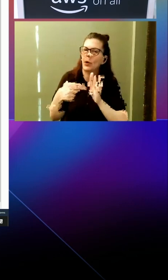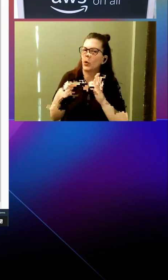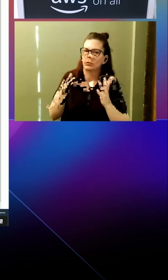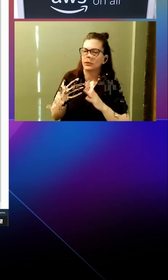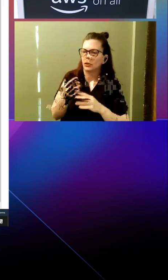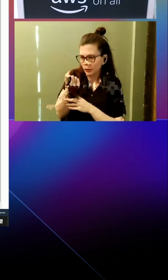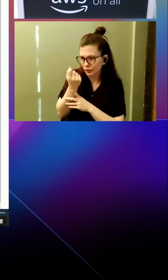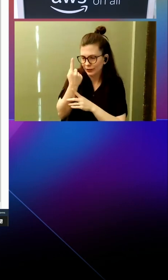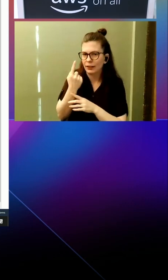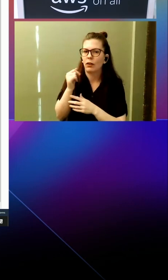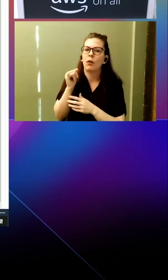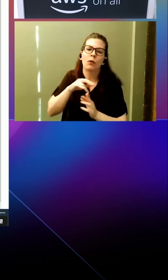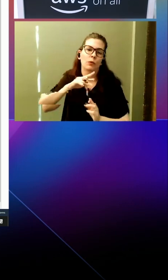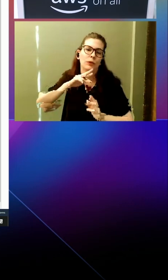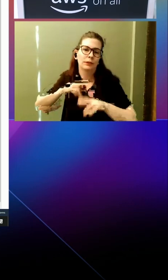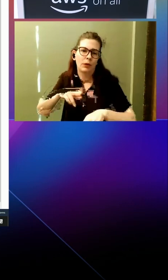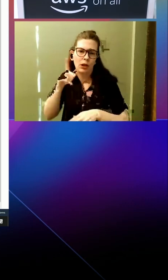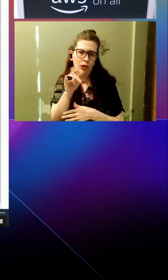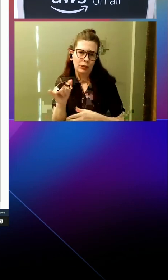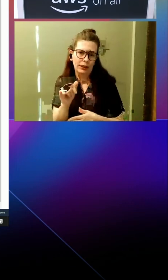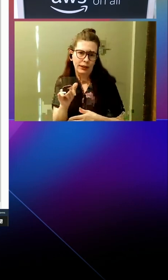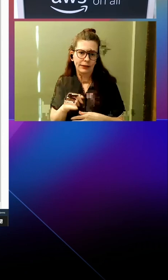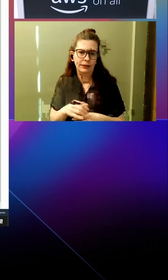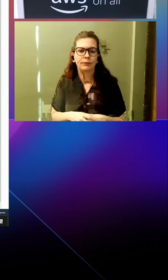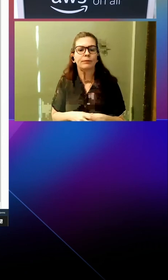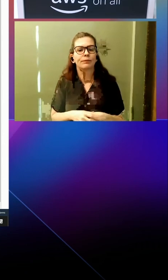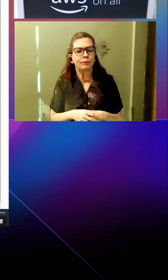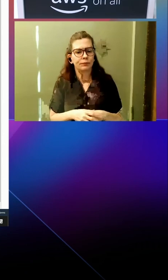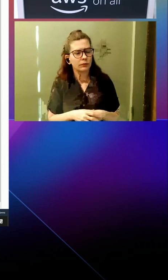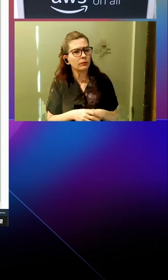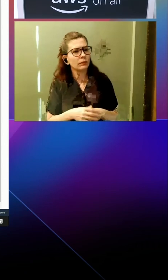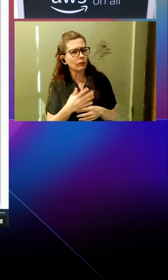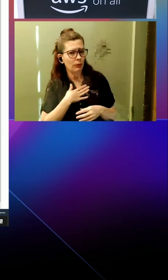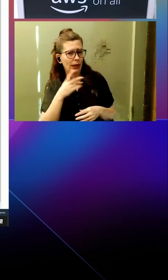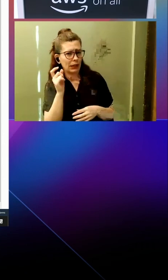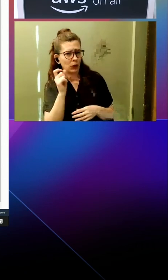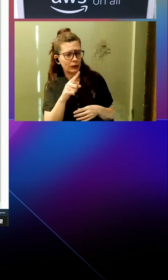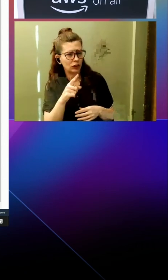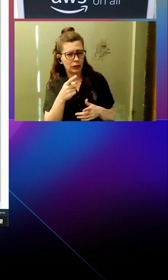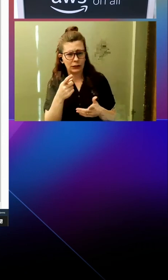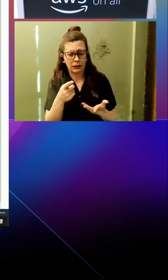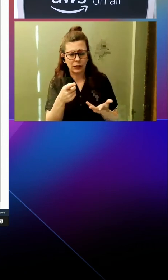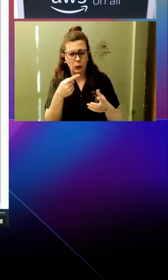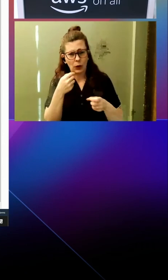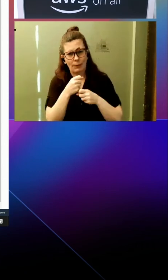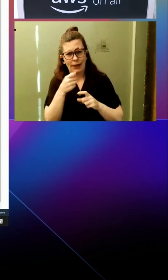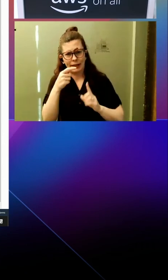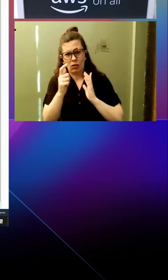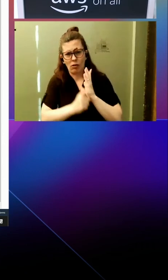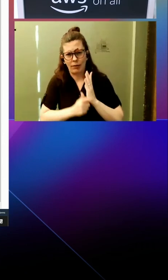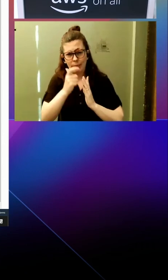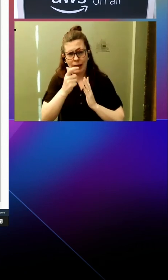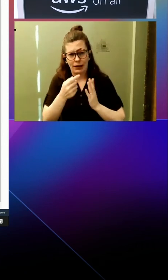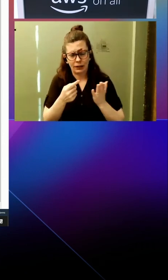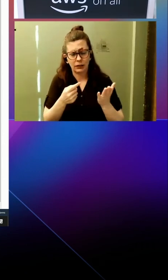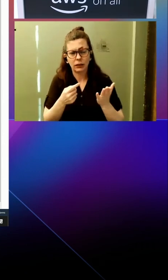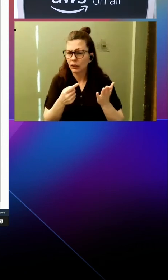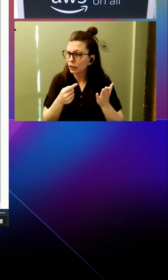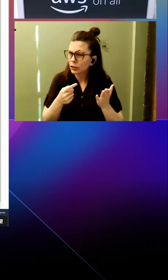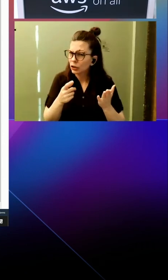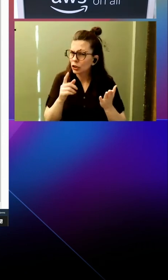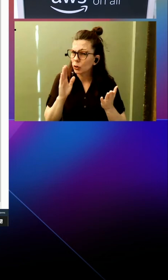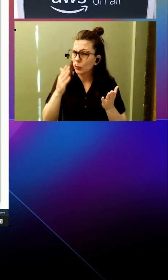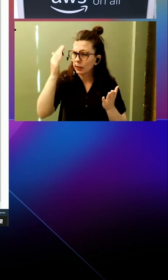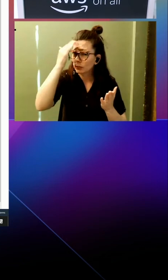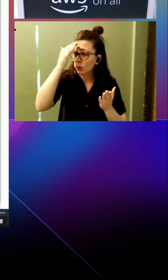the response like. So a question I have in mind, whenever you generate these automatically, would you come to know how confident